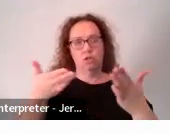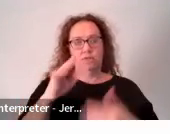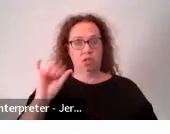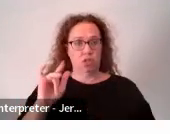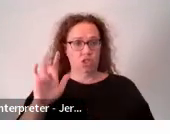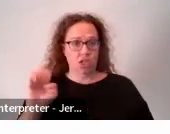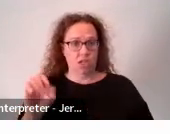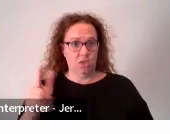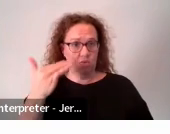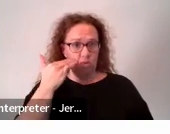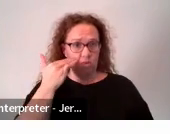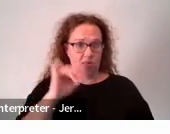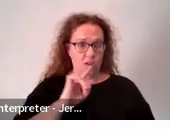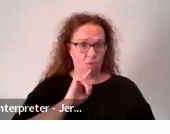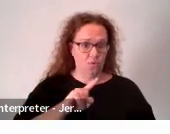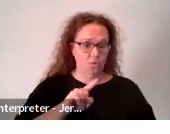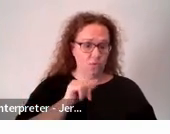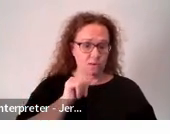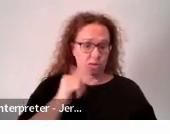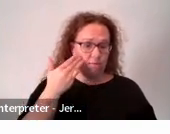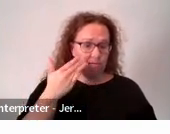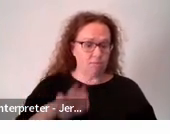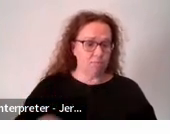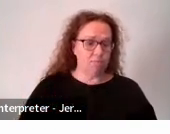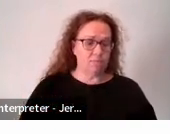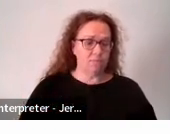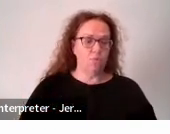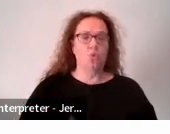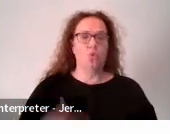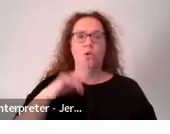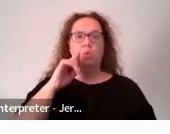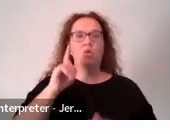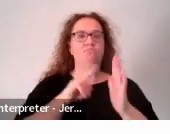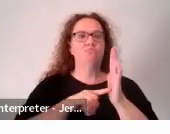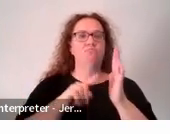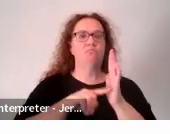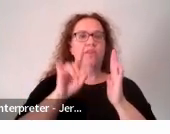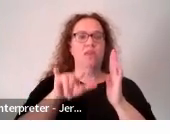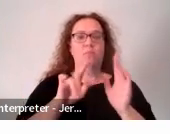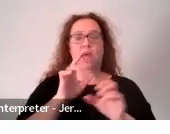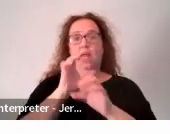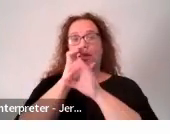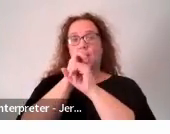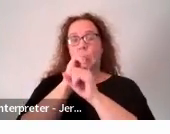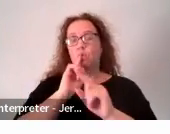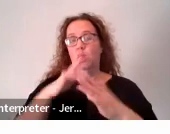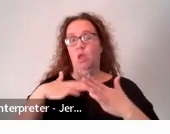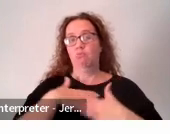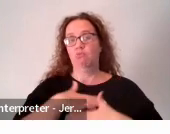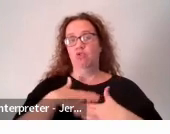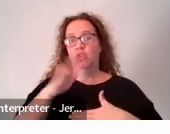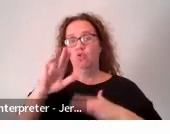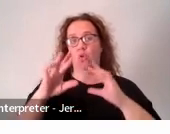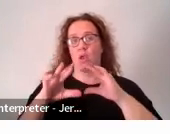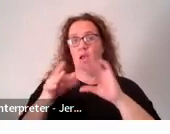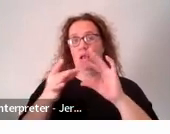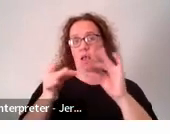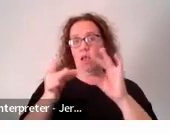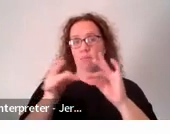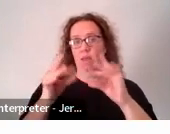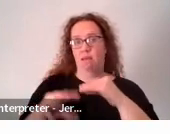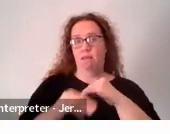don't know if you know if that's true or not offhand. We will certainly look into it, but anonymous attendee, we appreciate you adding that